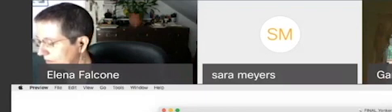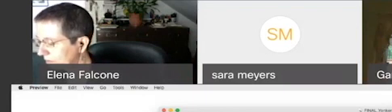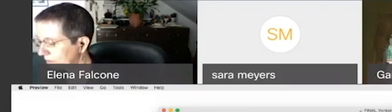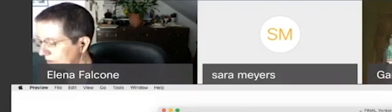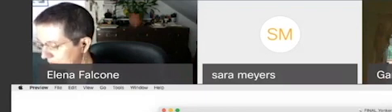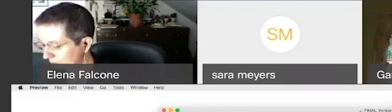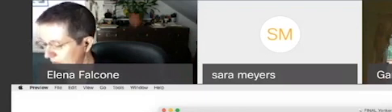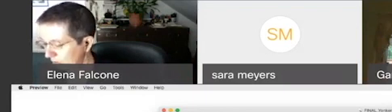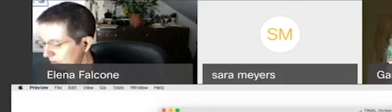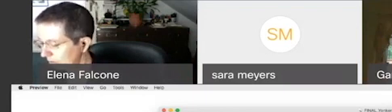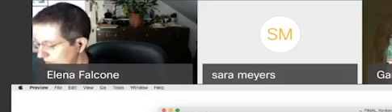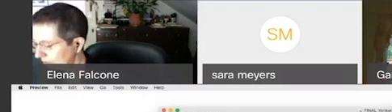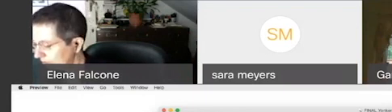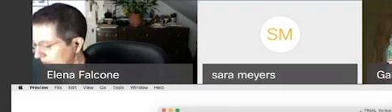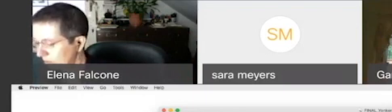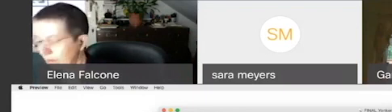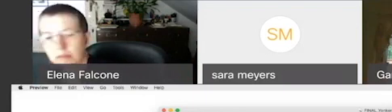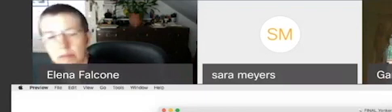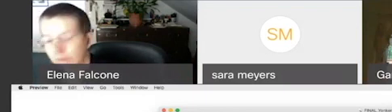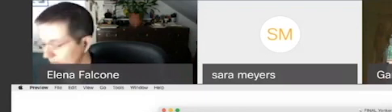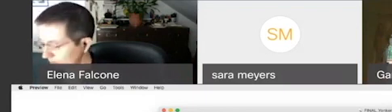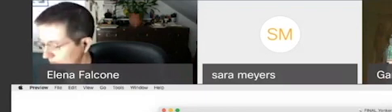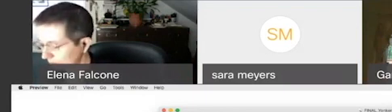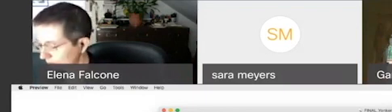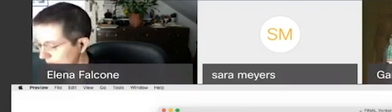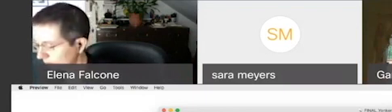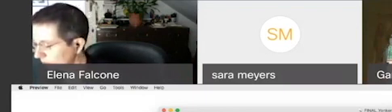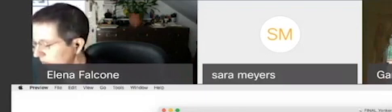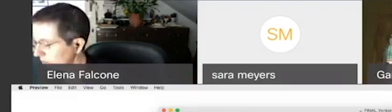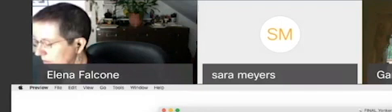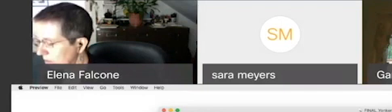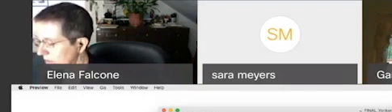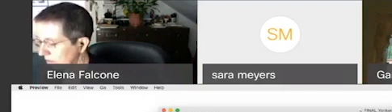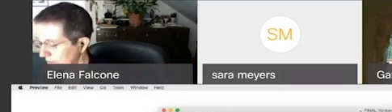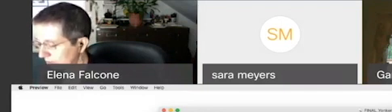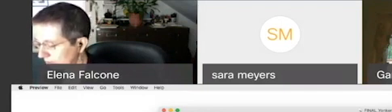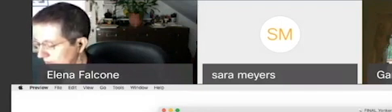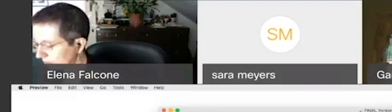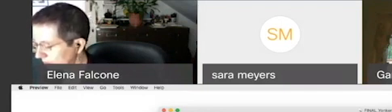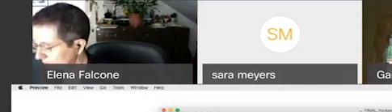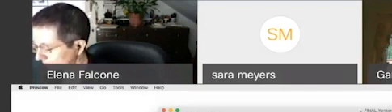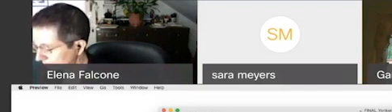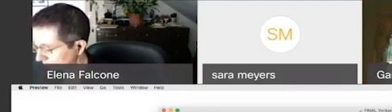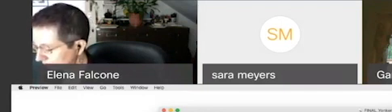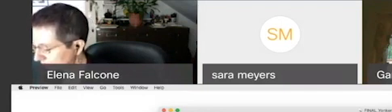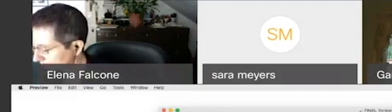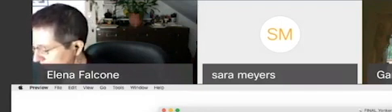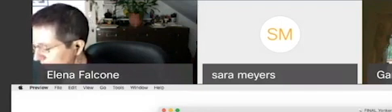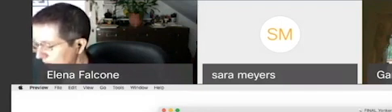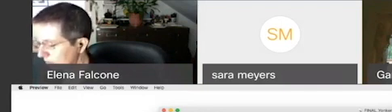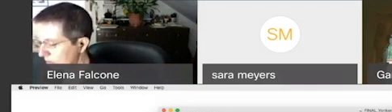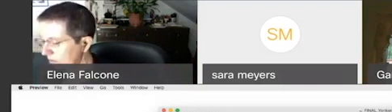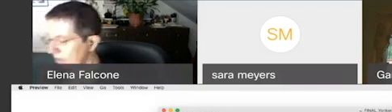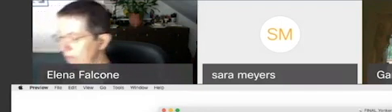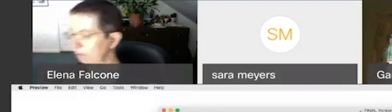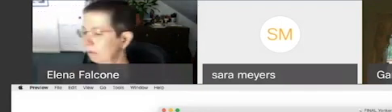be the activities of daily living: eating, dressing, bathing, transferring. That